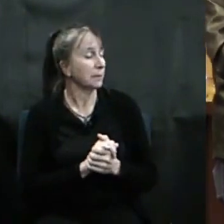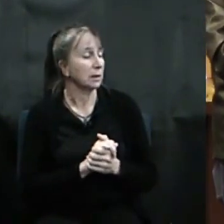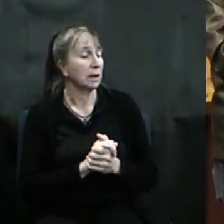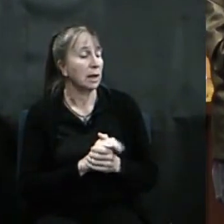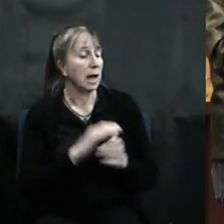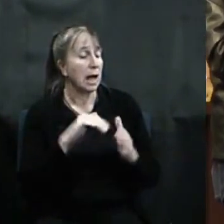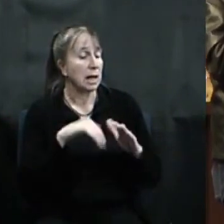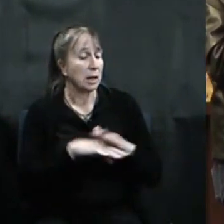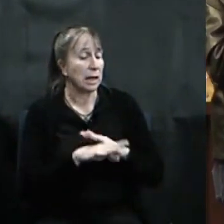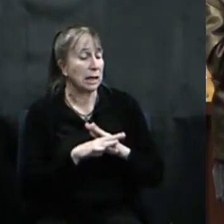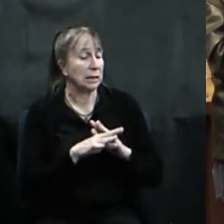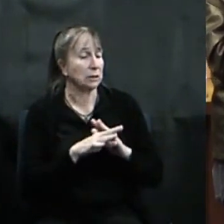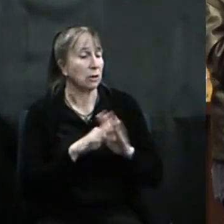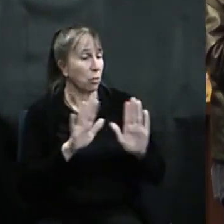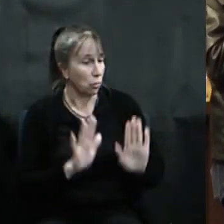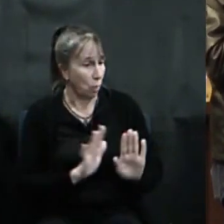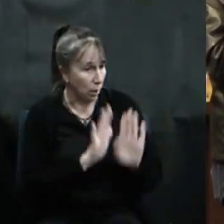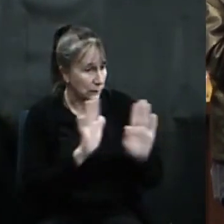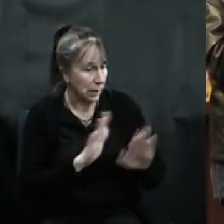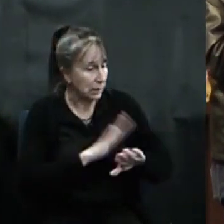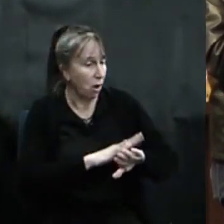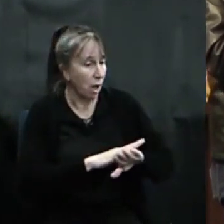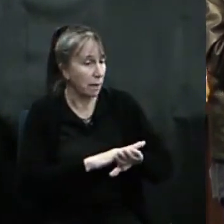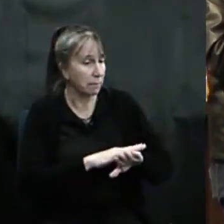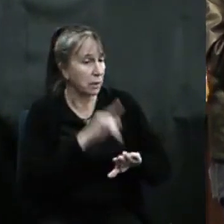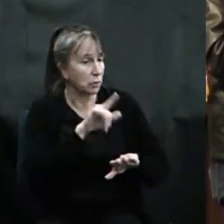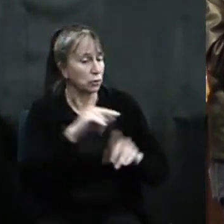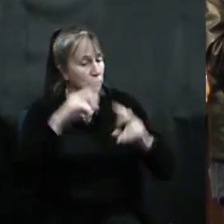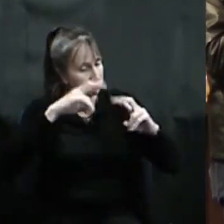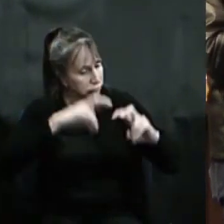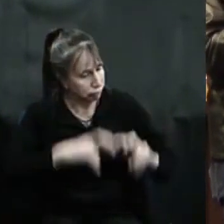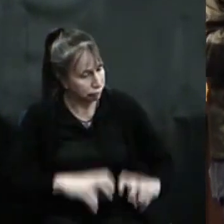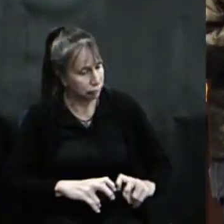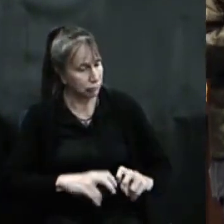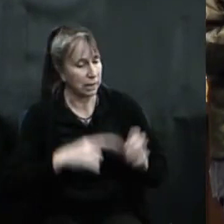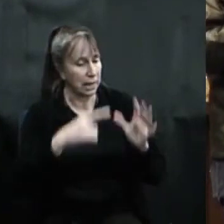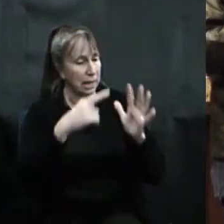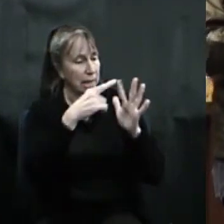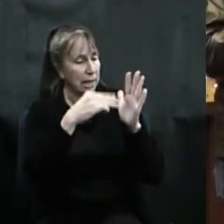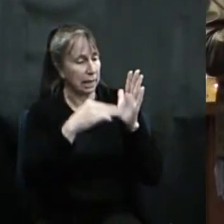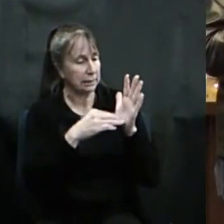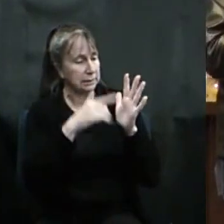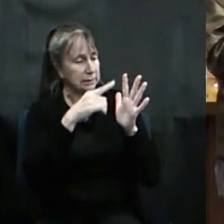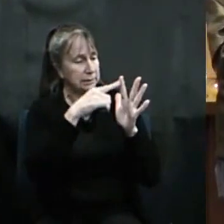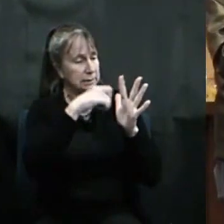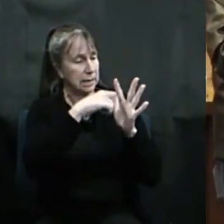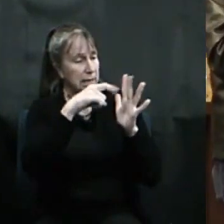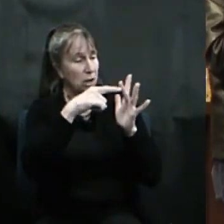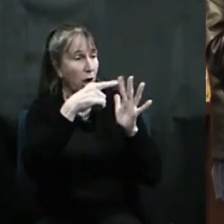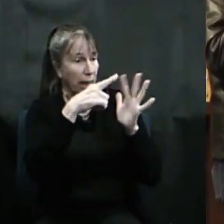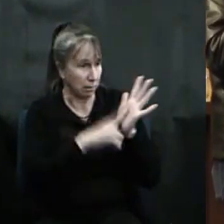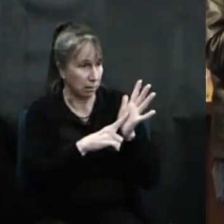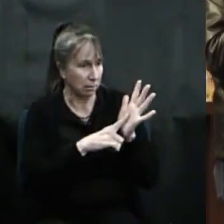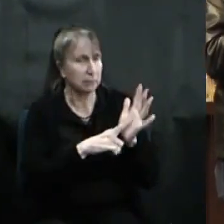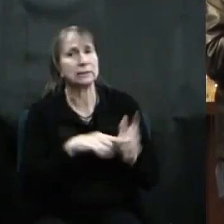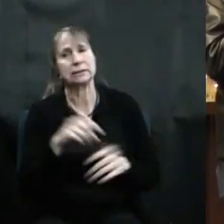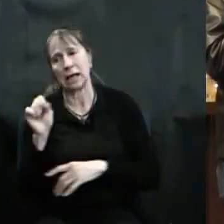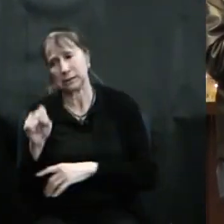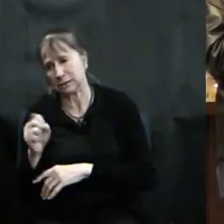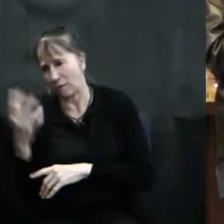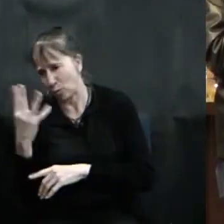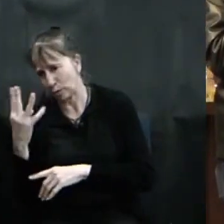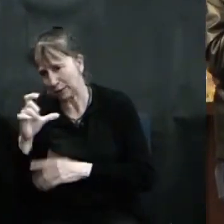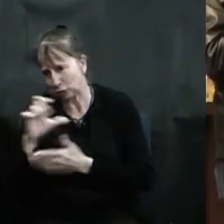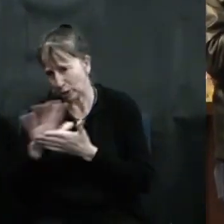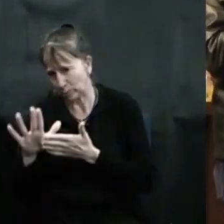us into wisdom from Ezekiel. All 48 chapters, yep. As in the next few weeks, what are you